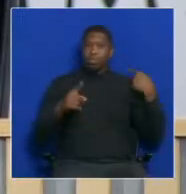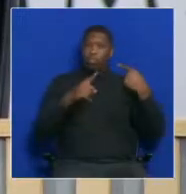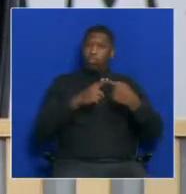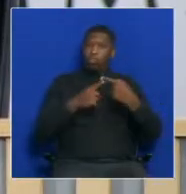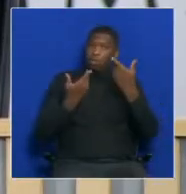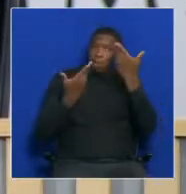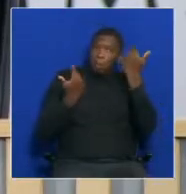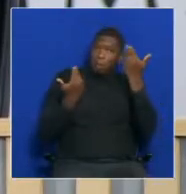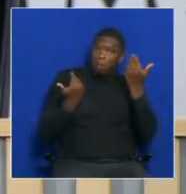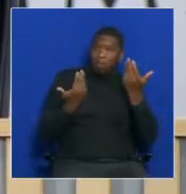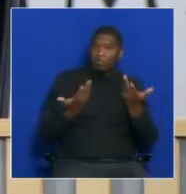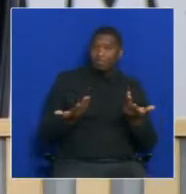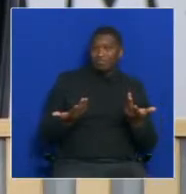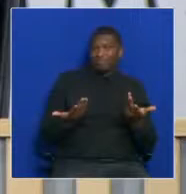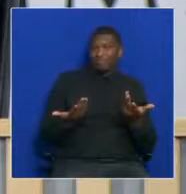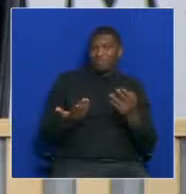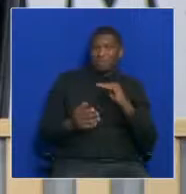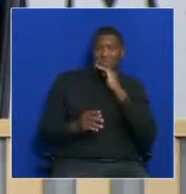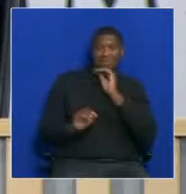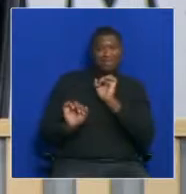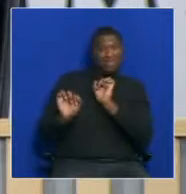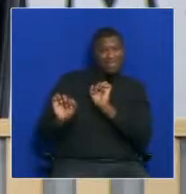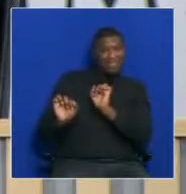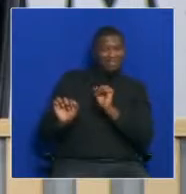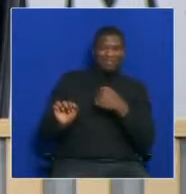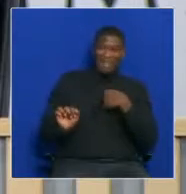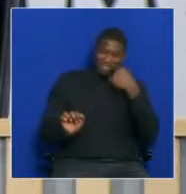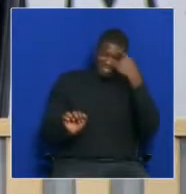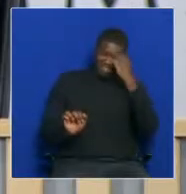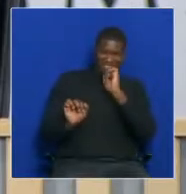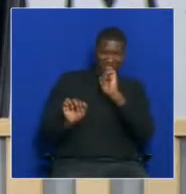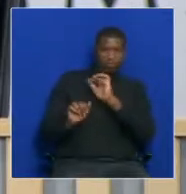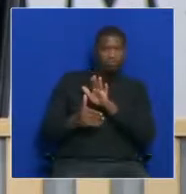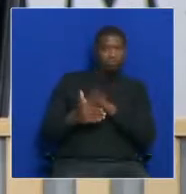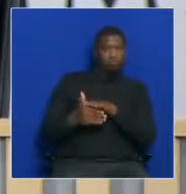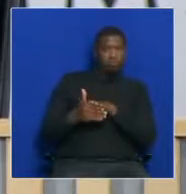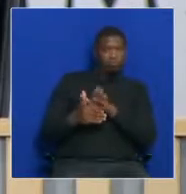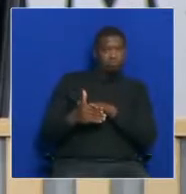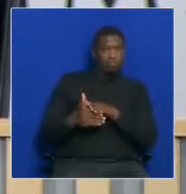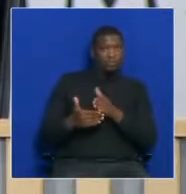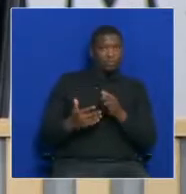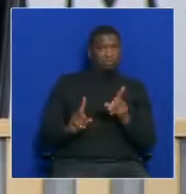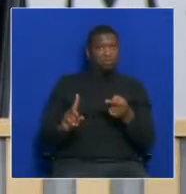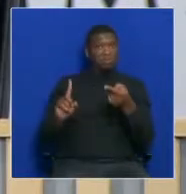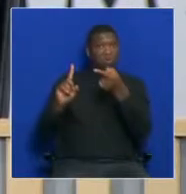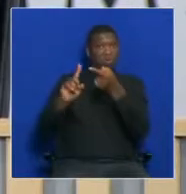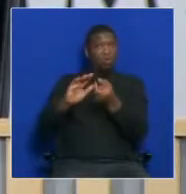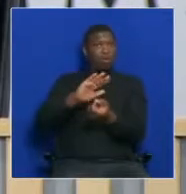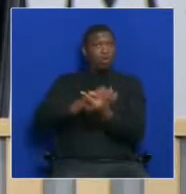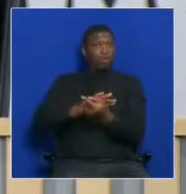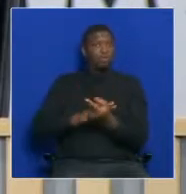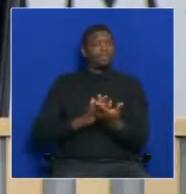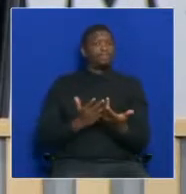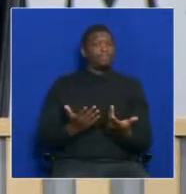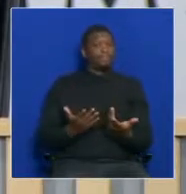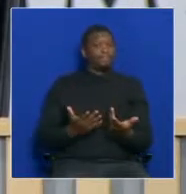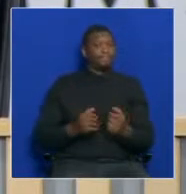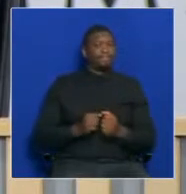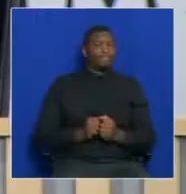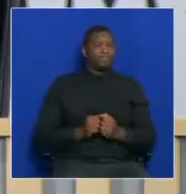So I think that was the purpose of being invited to that meeting. Was